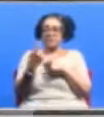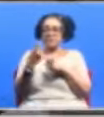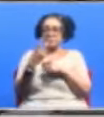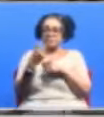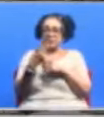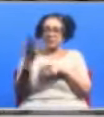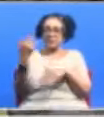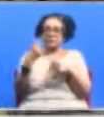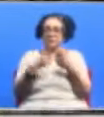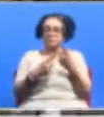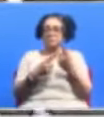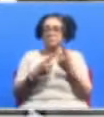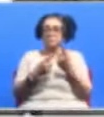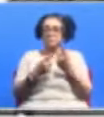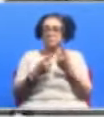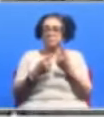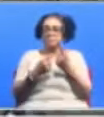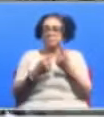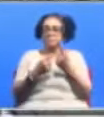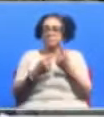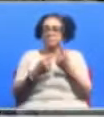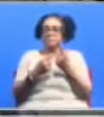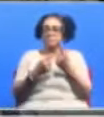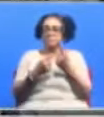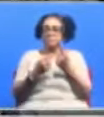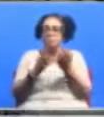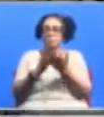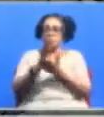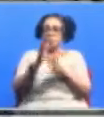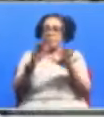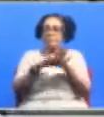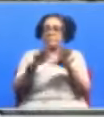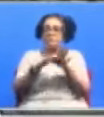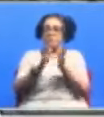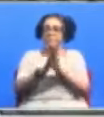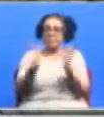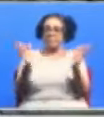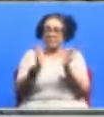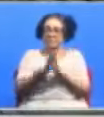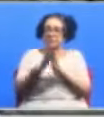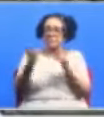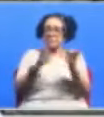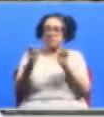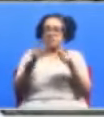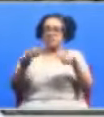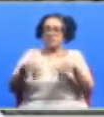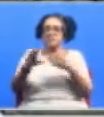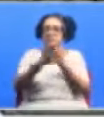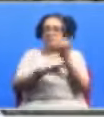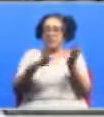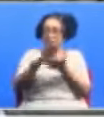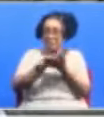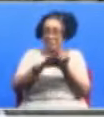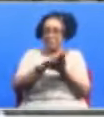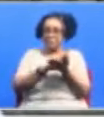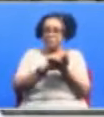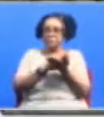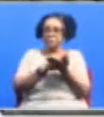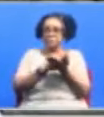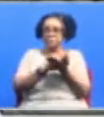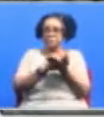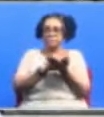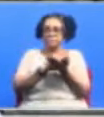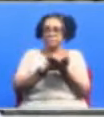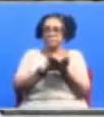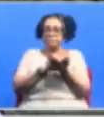year, through members of the public and the administration of this area, we happened to get a phone